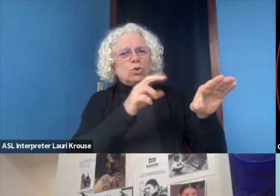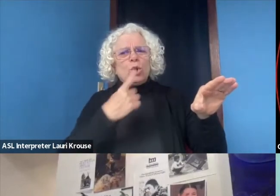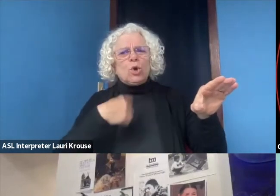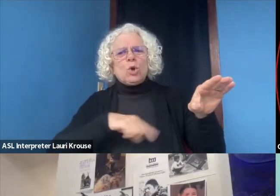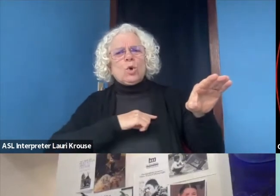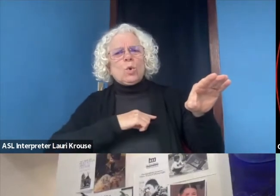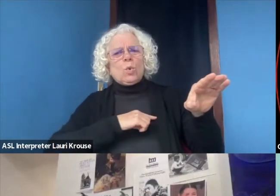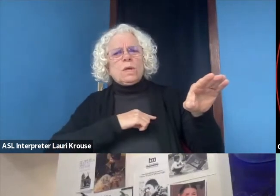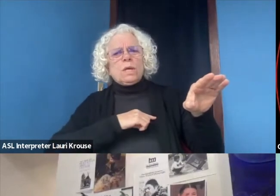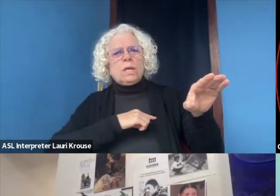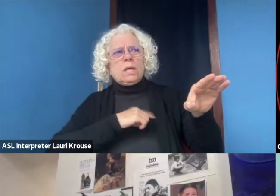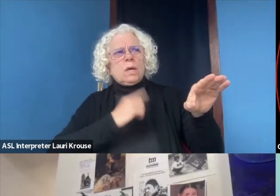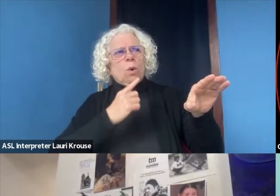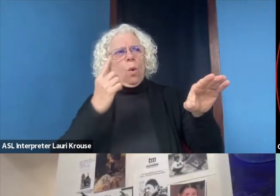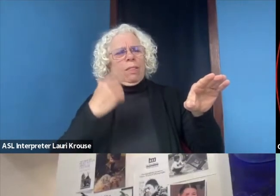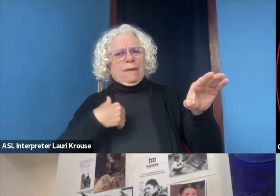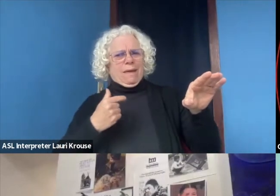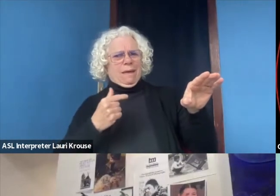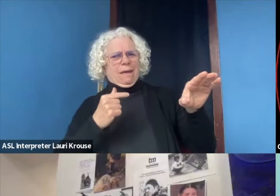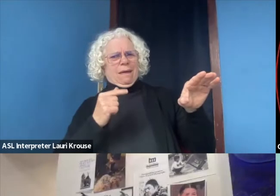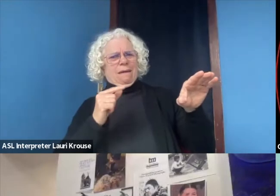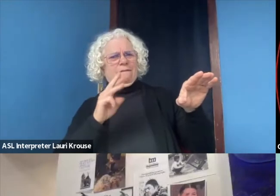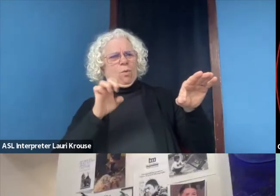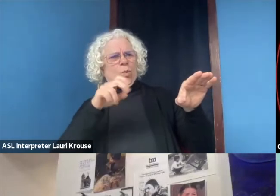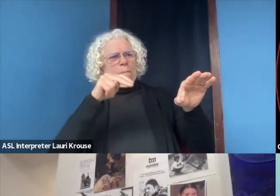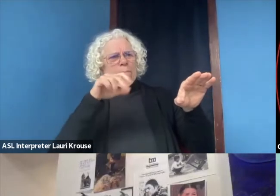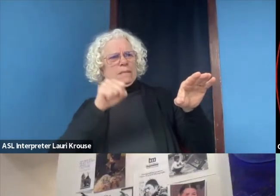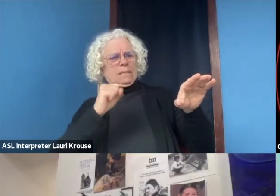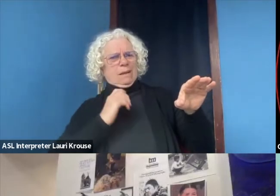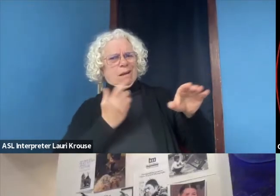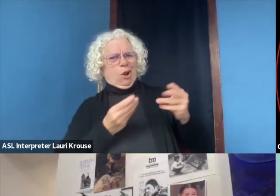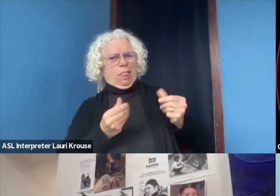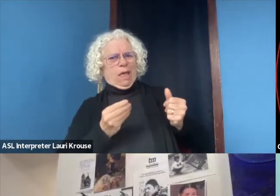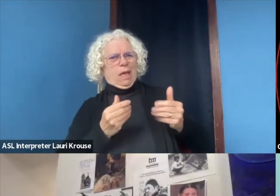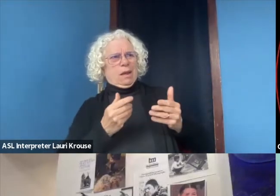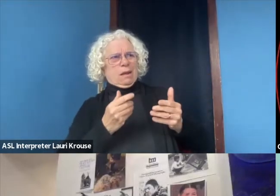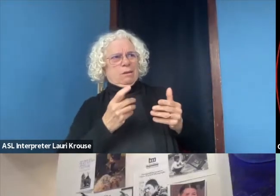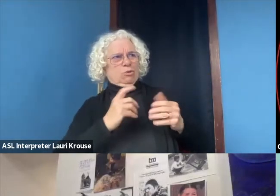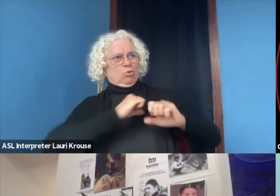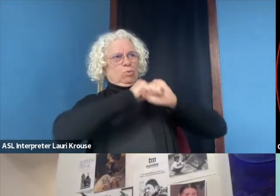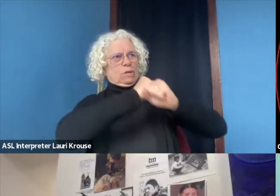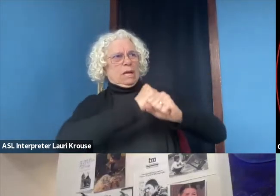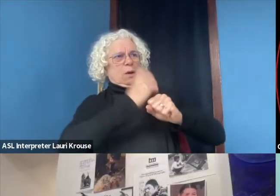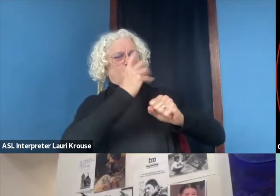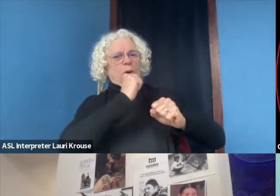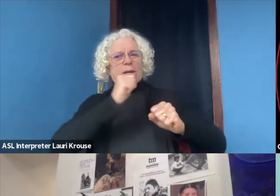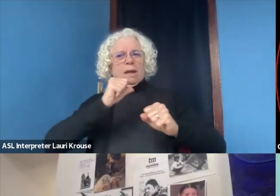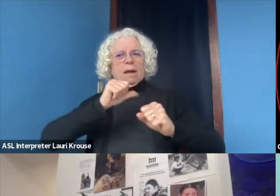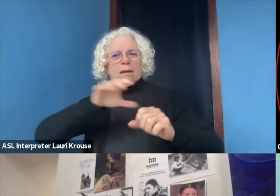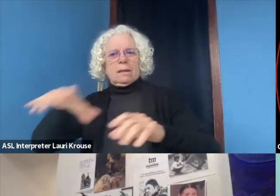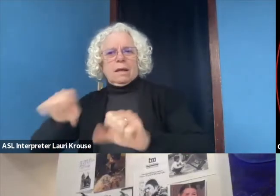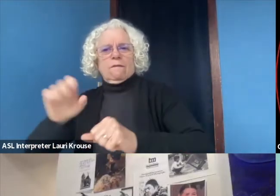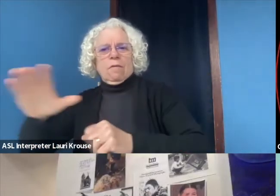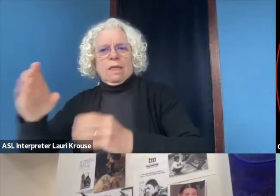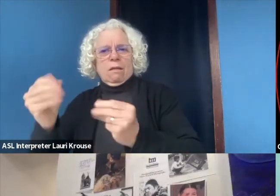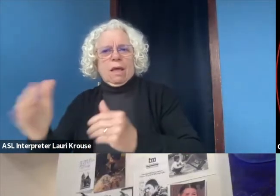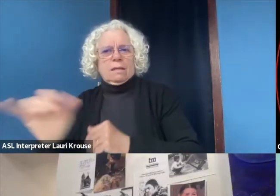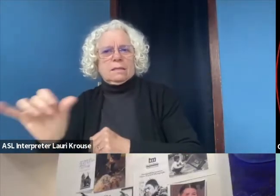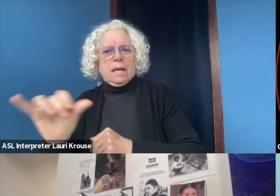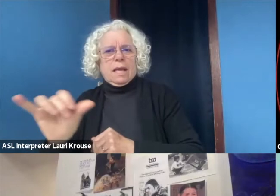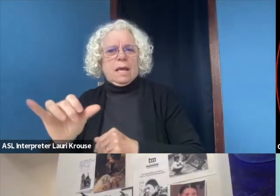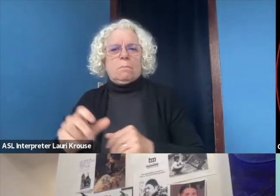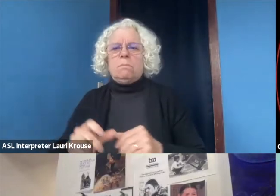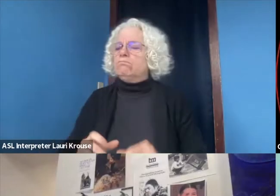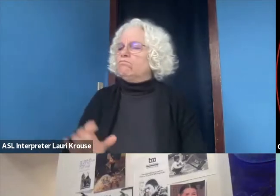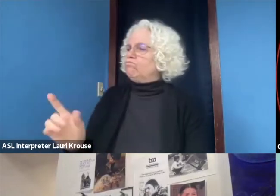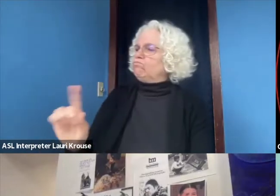ourselves on our territories? Why don't we take the battle to them? And they said, because that's not our way. Our way is